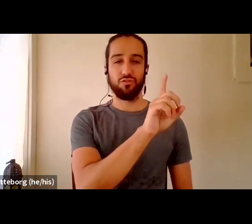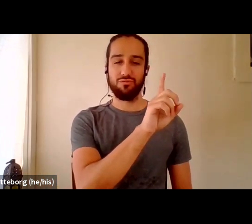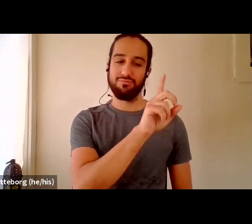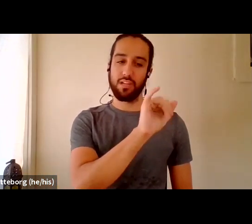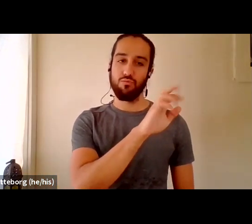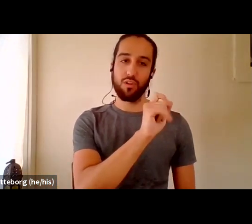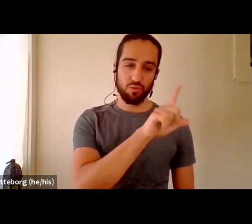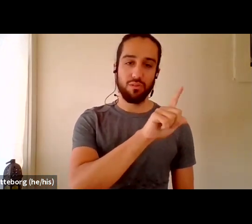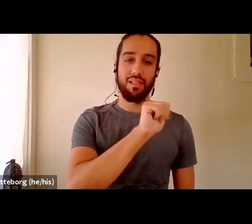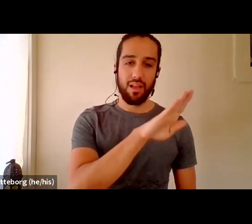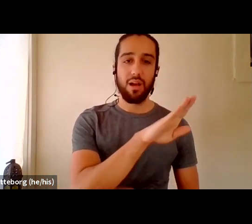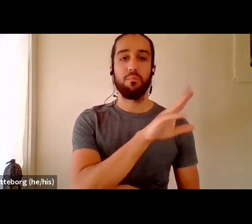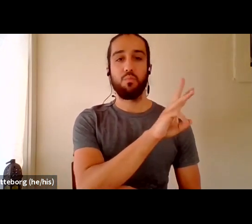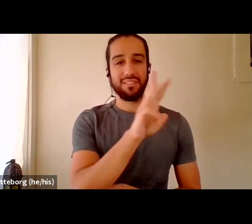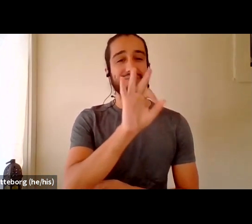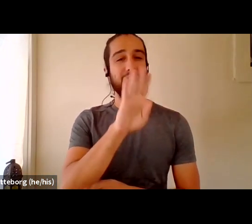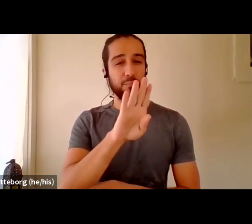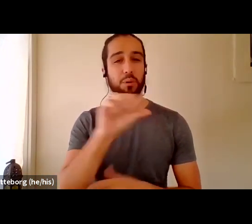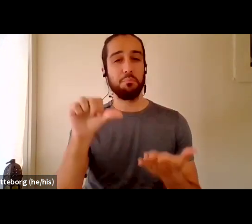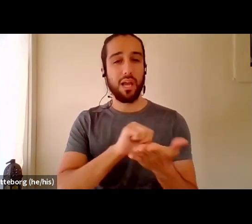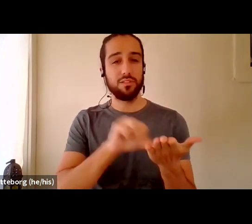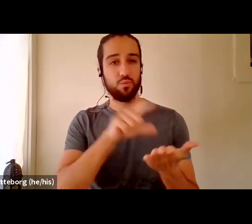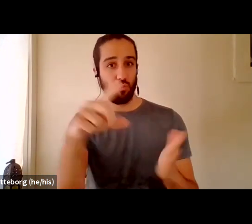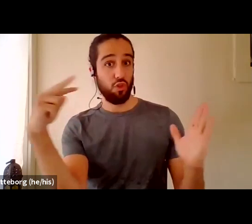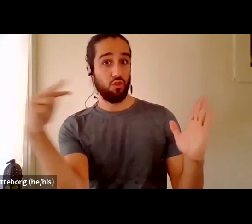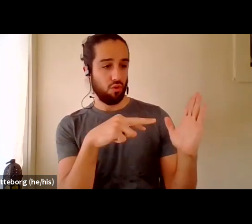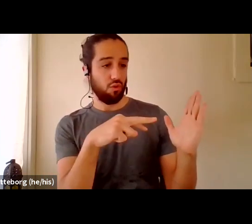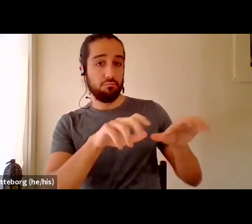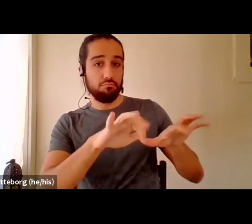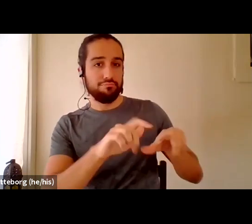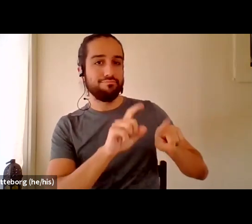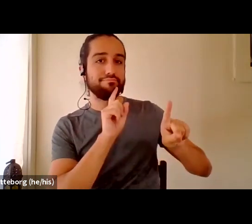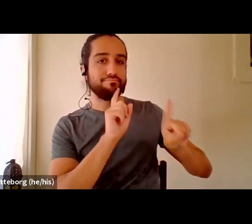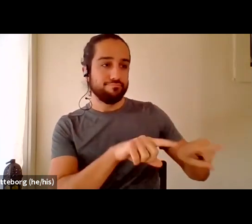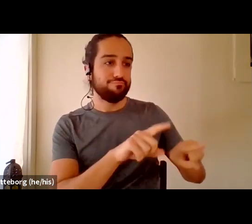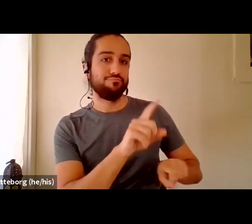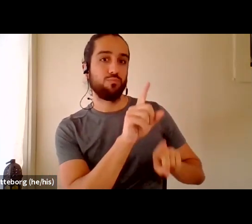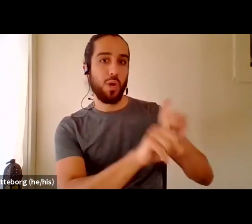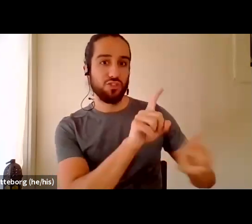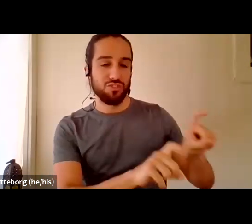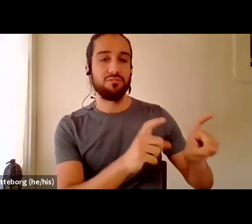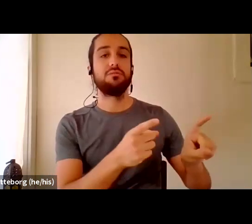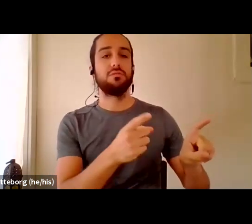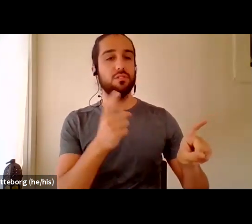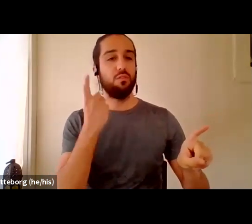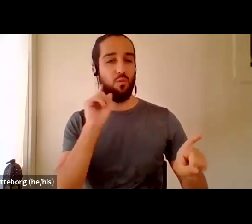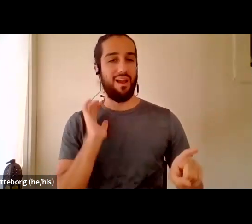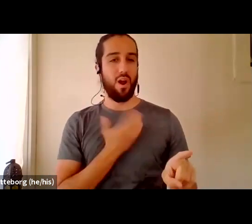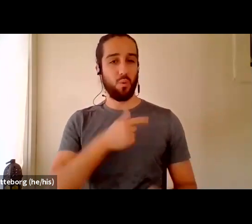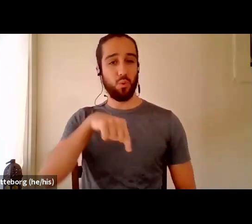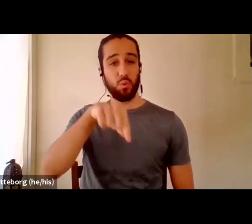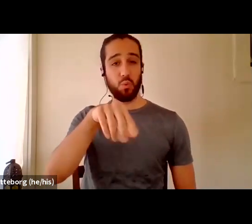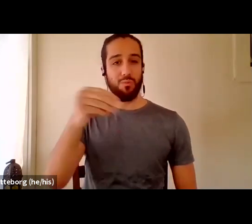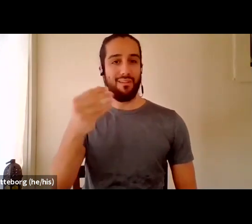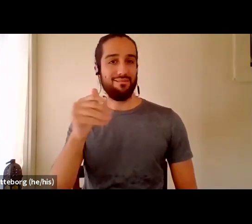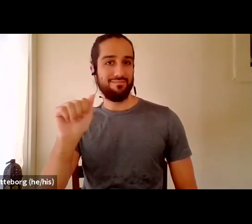chat, tell us who you are and where you're tuning in from, and ask questions for the Q&A following our speaker's